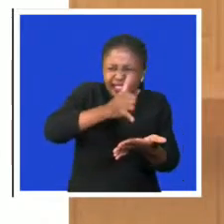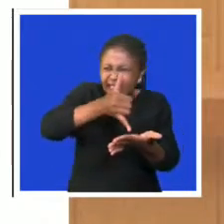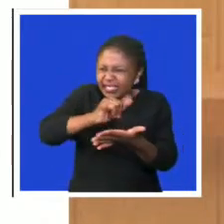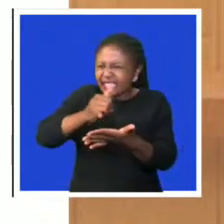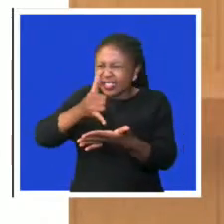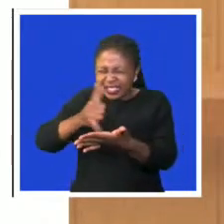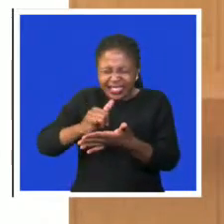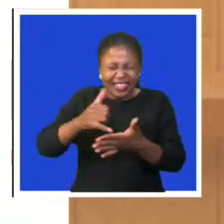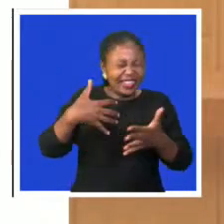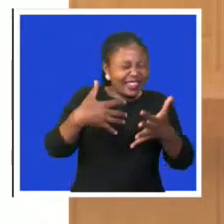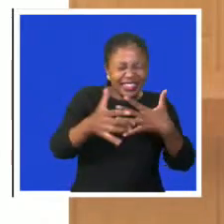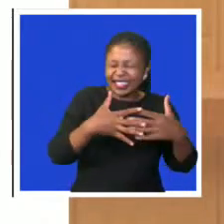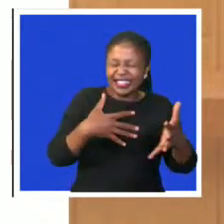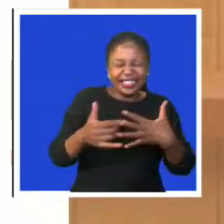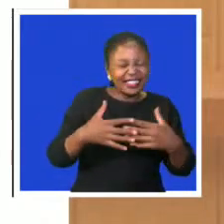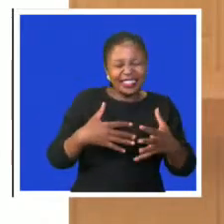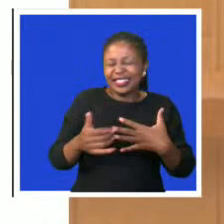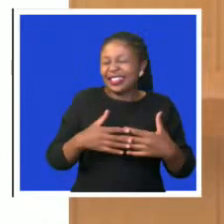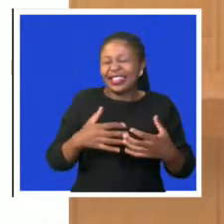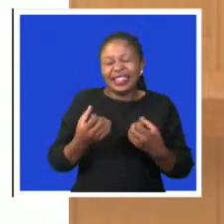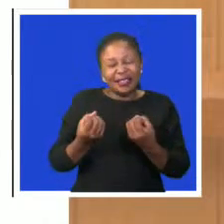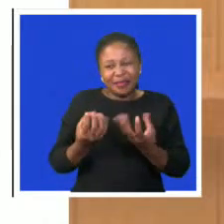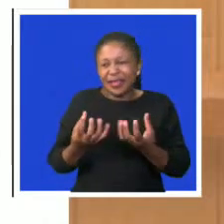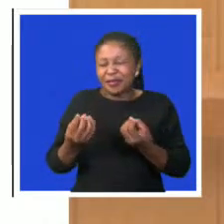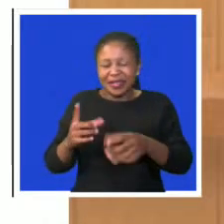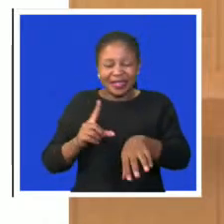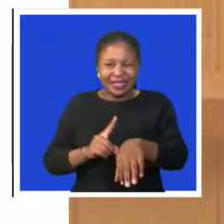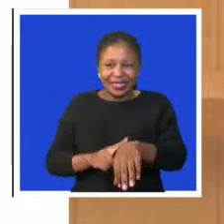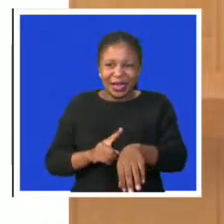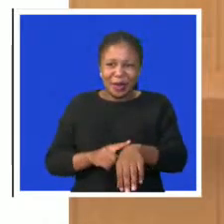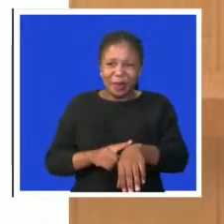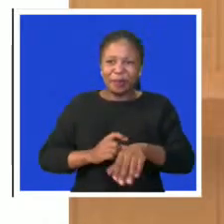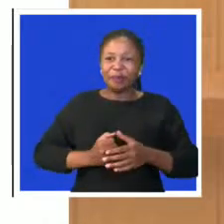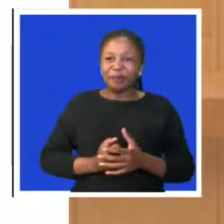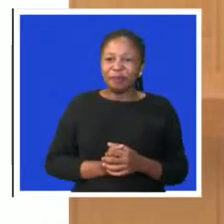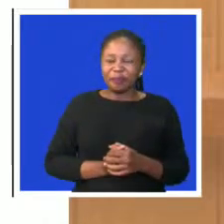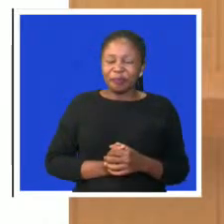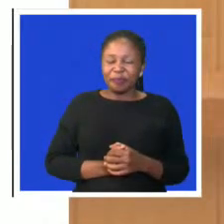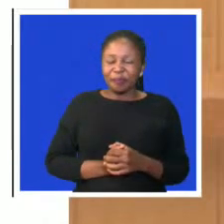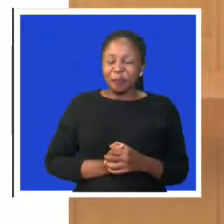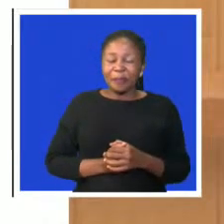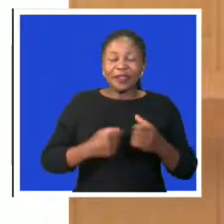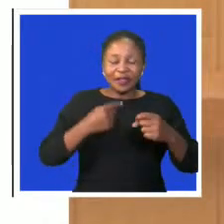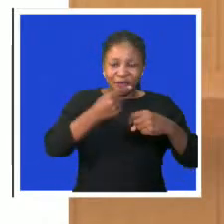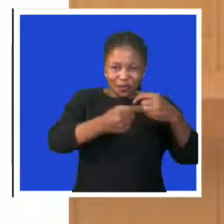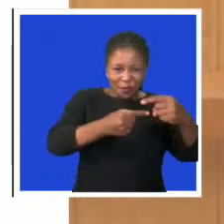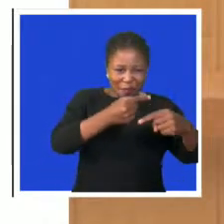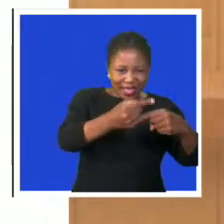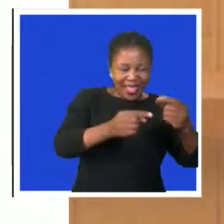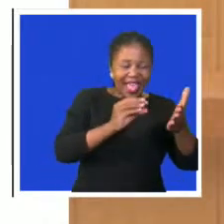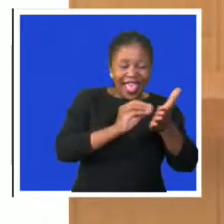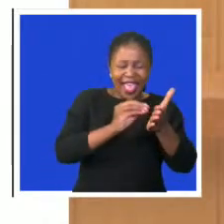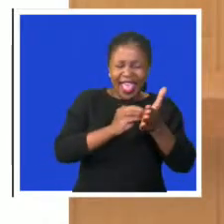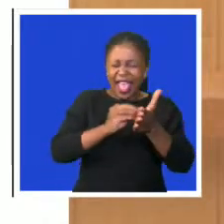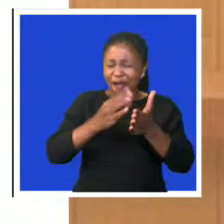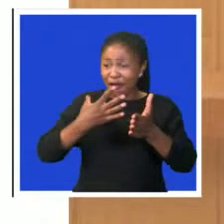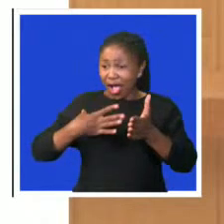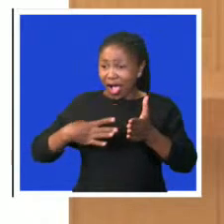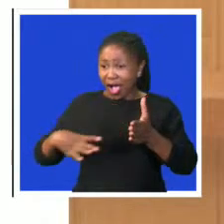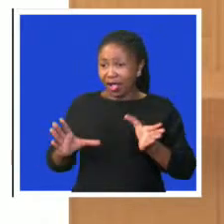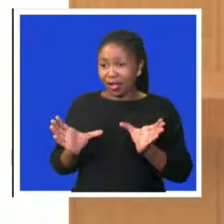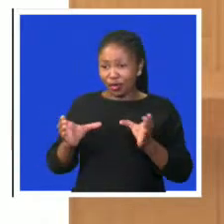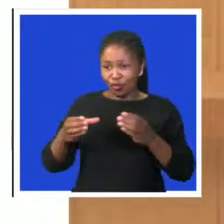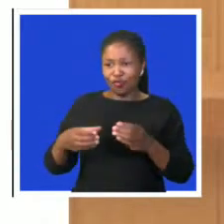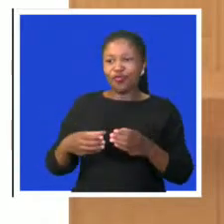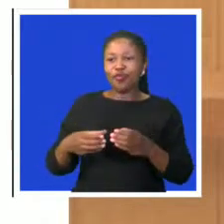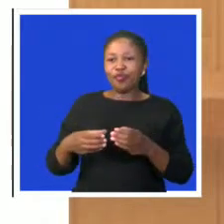people were critics. Moving on, dear Lena, we come to another religious group, which